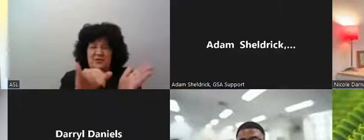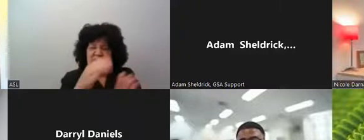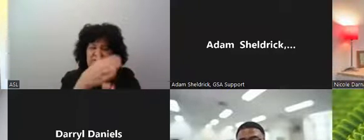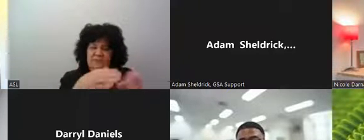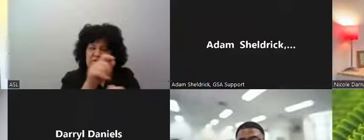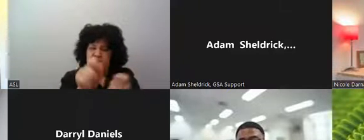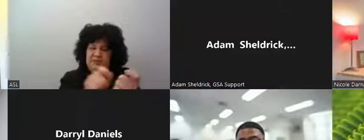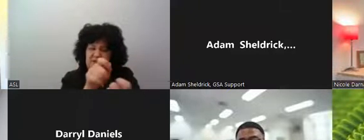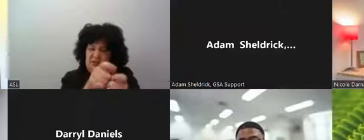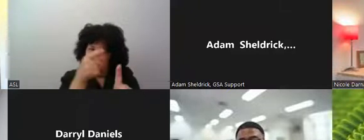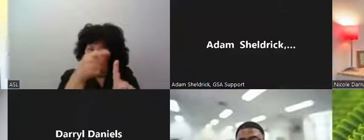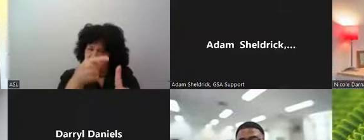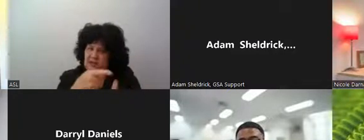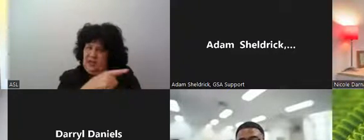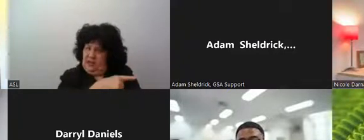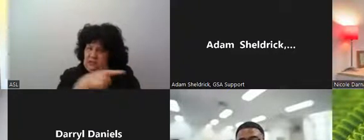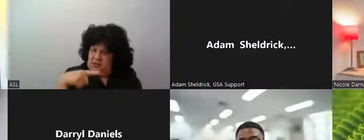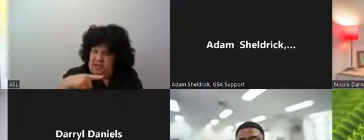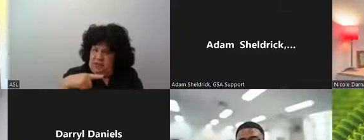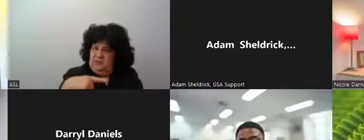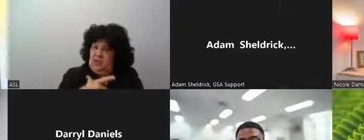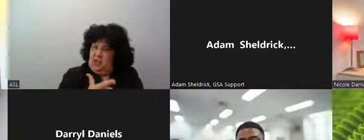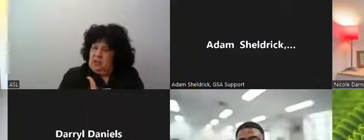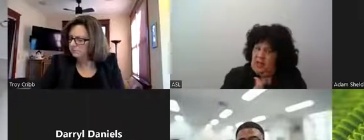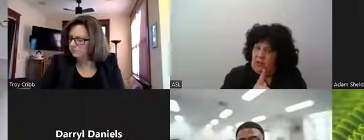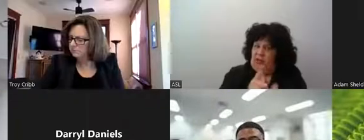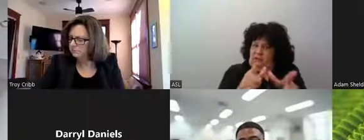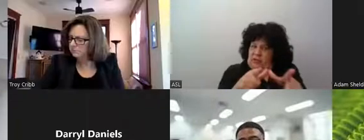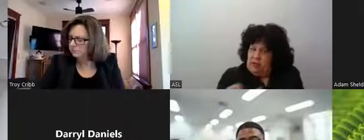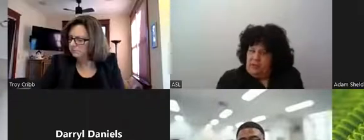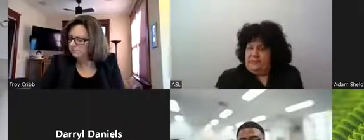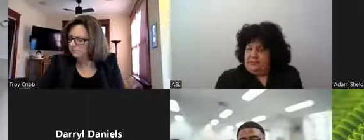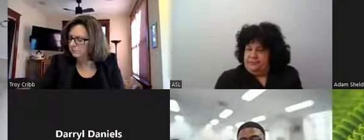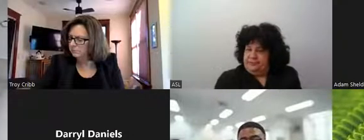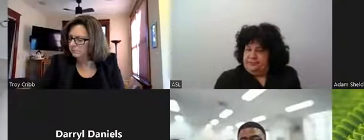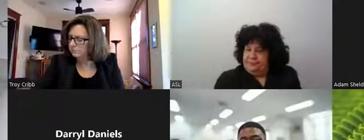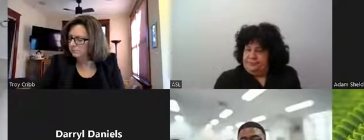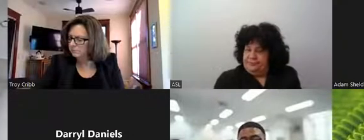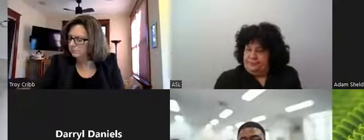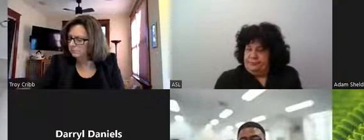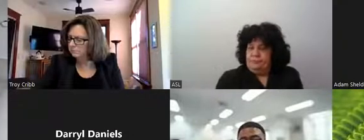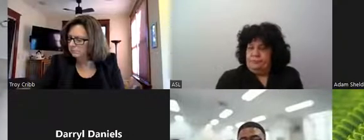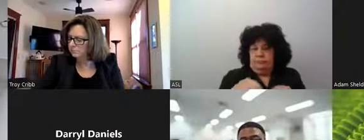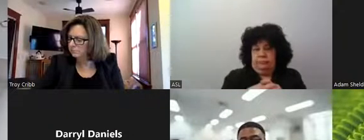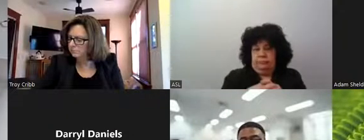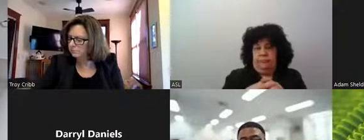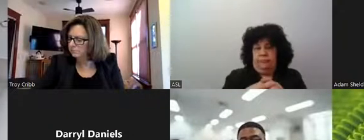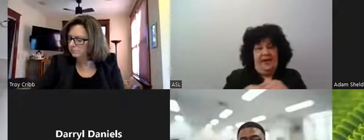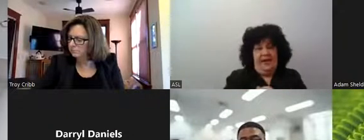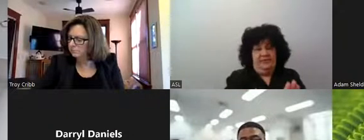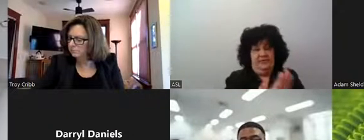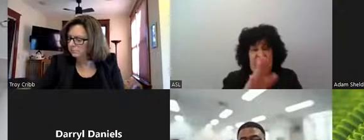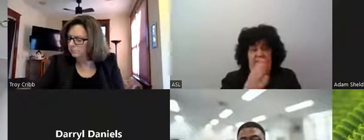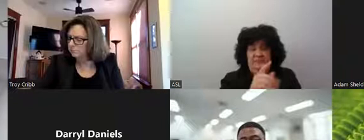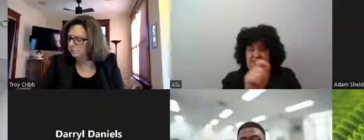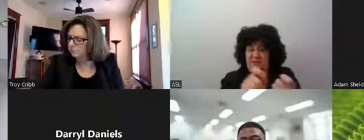legislative language talking about certain goals and objectives in procurement being in the inherent interest of the government. So